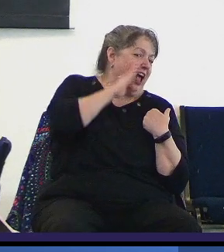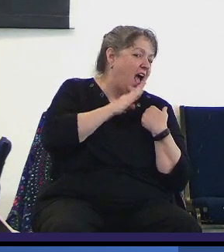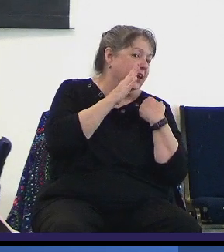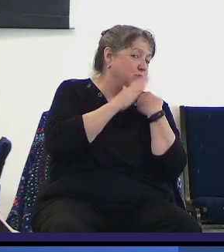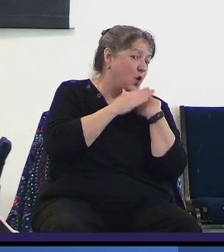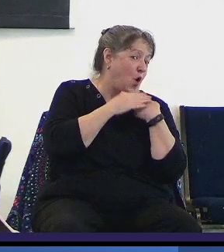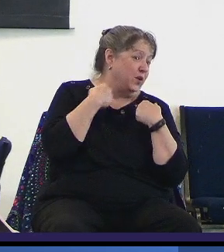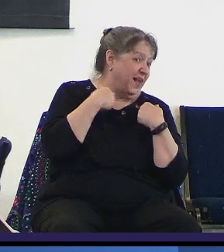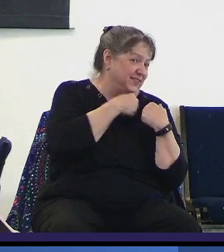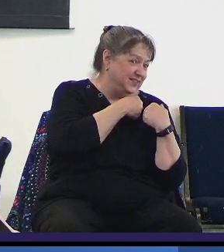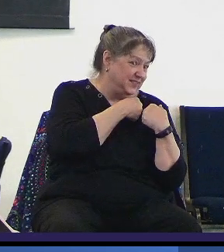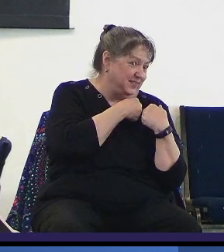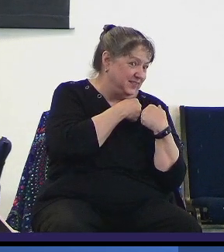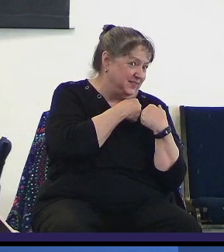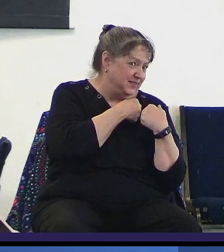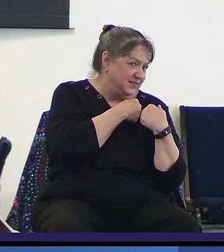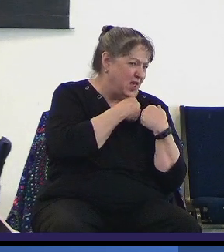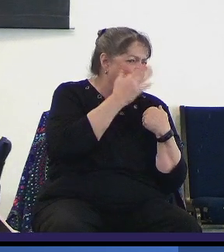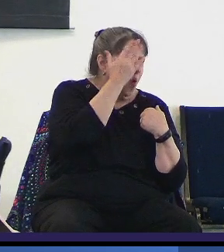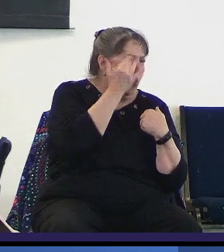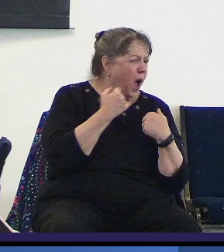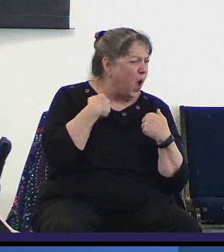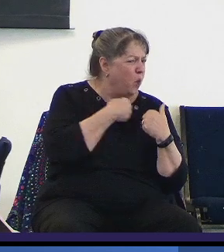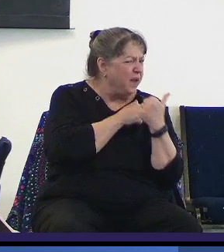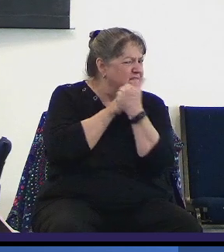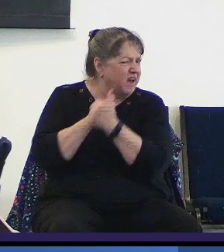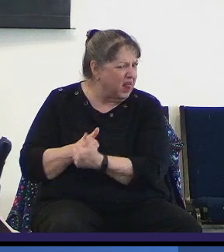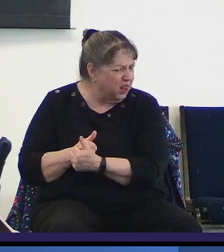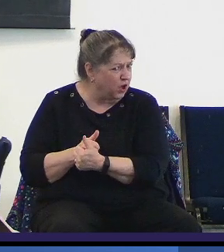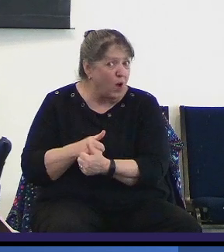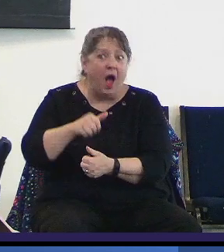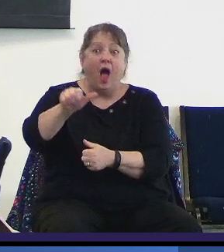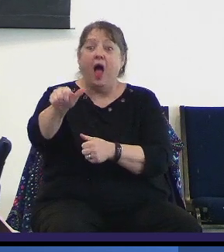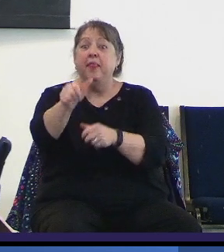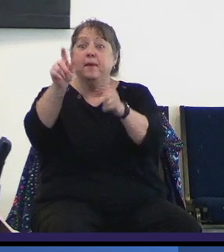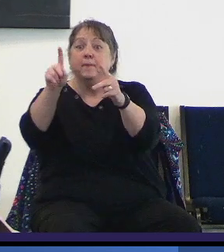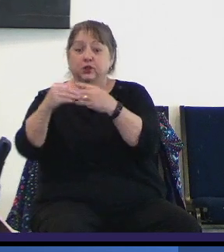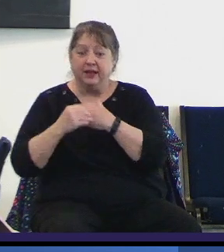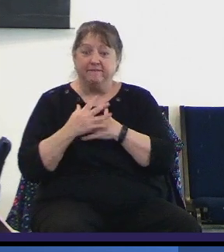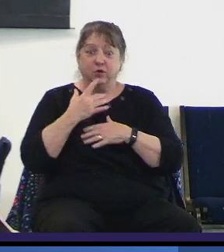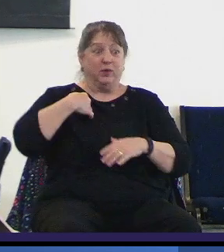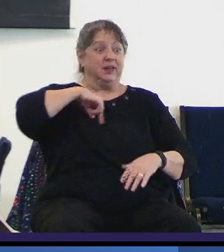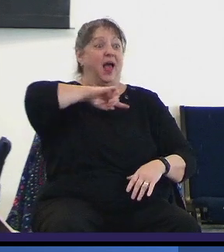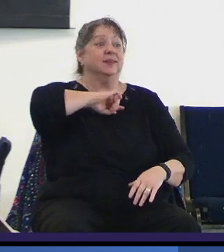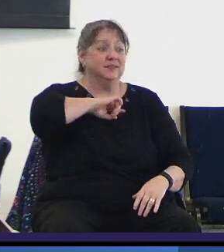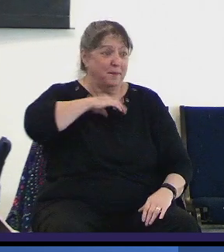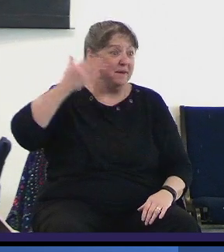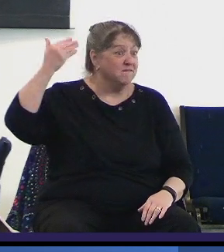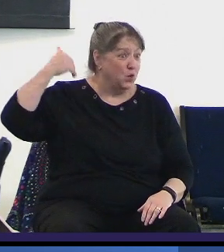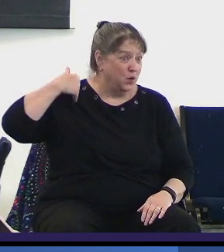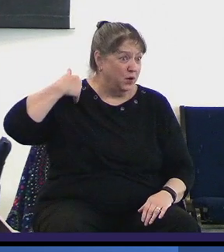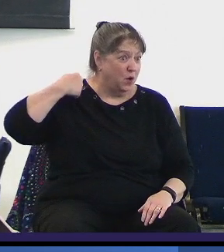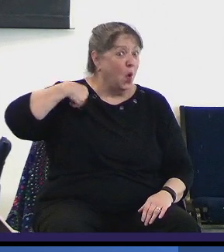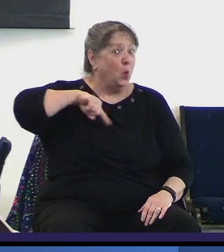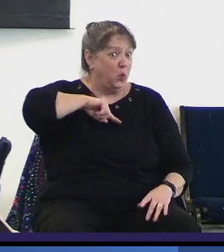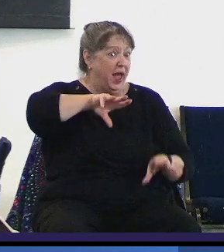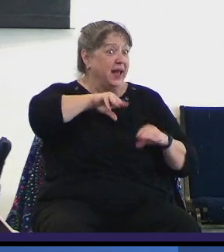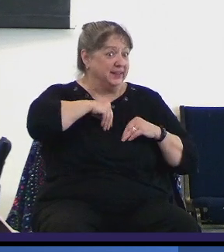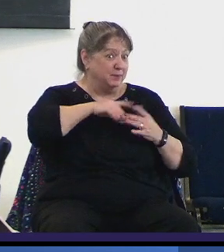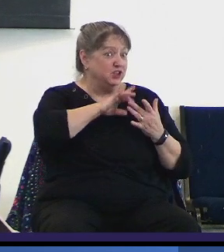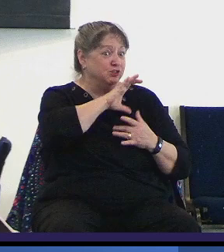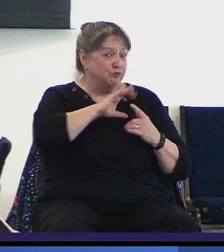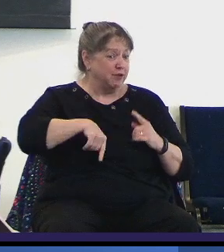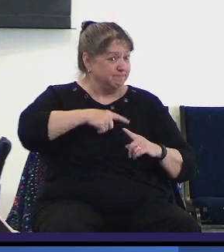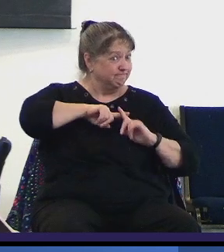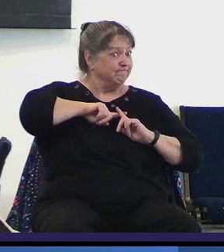us. And there are many young baby disciples today who need to be taught how to live